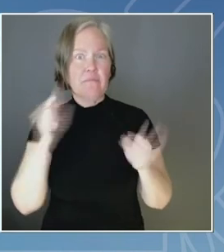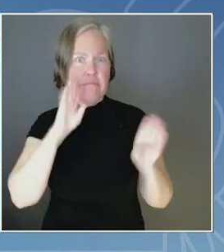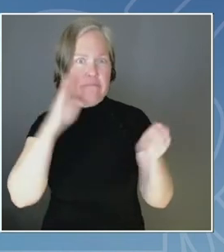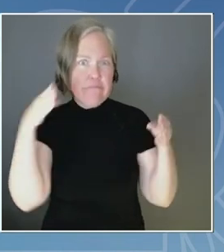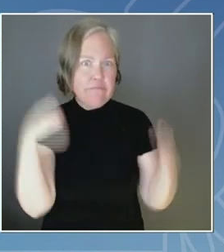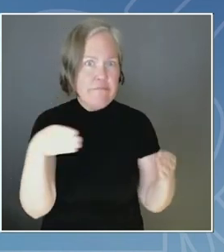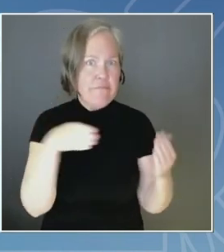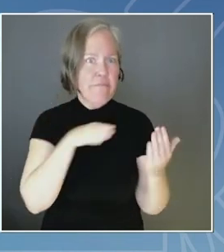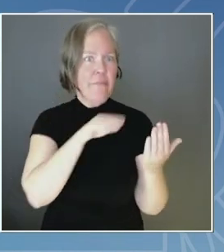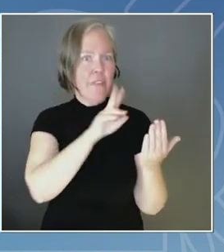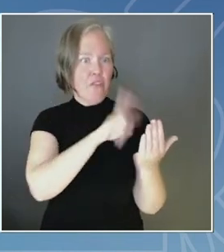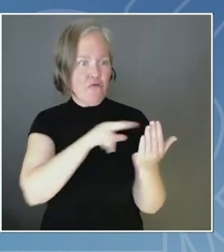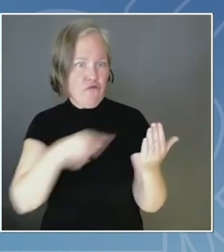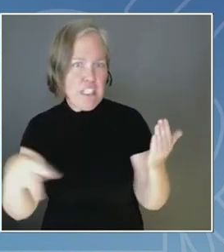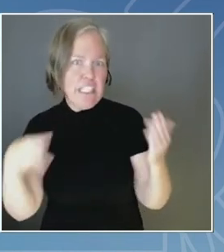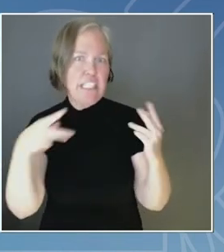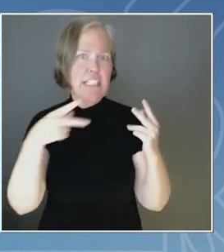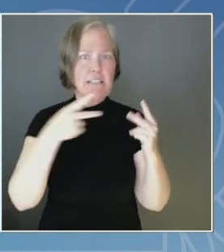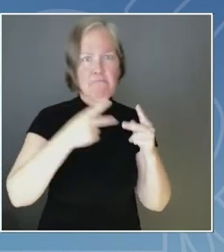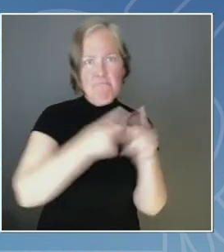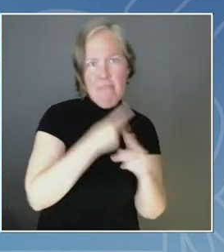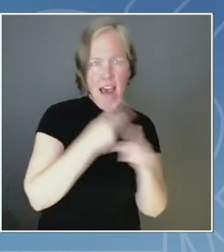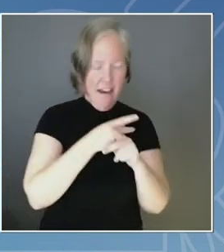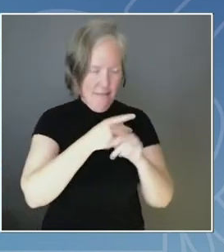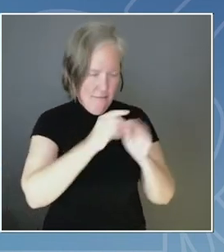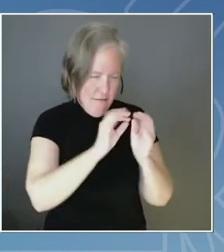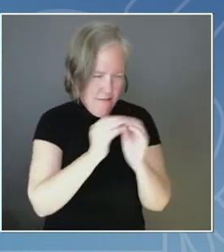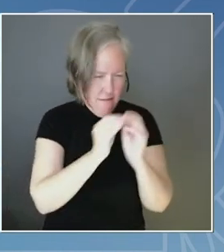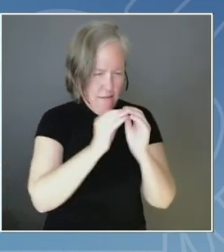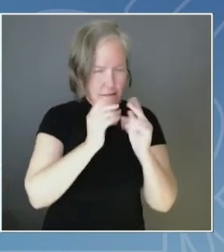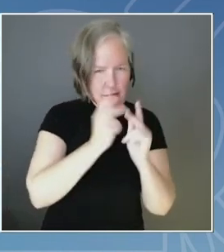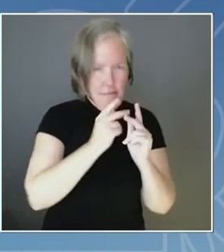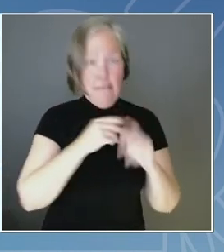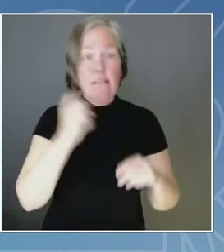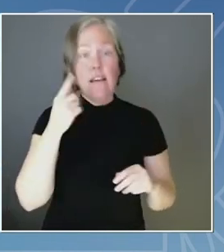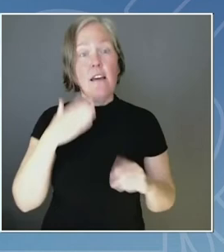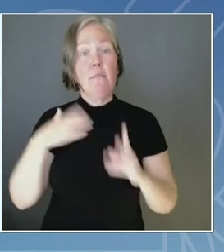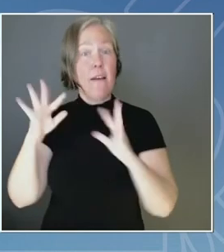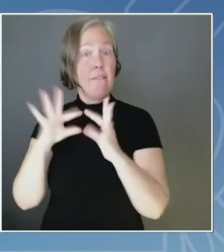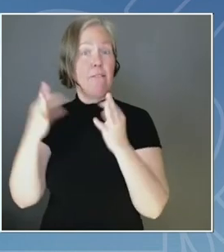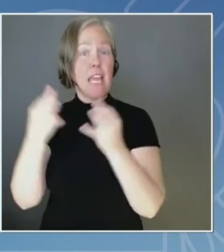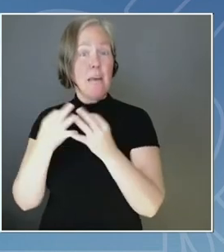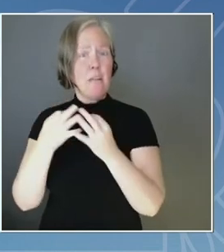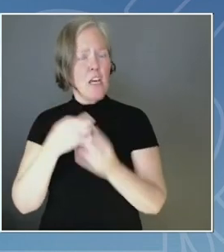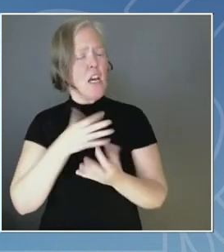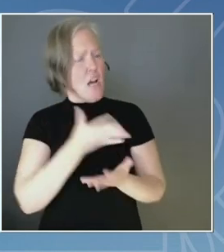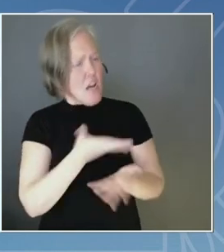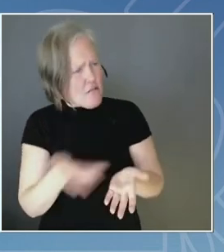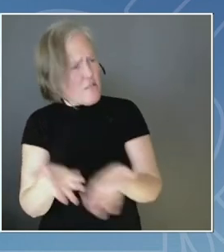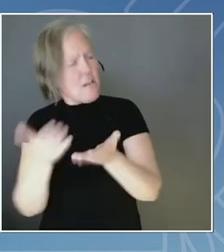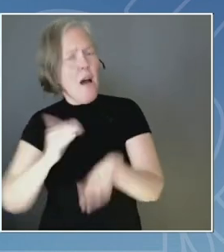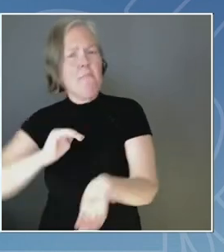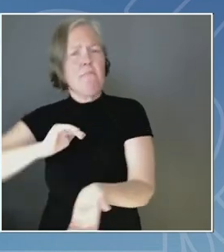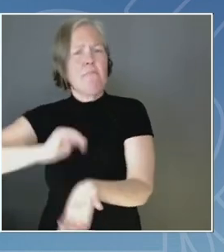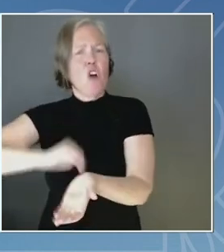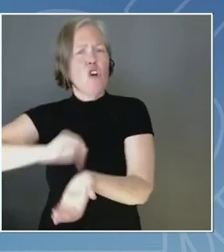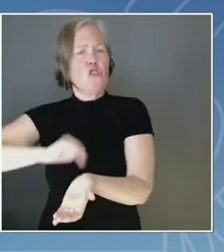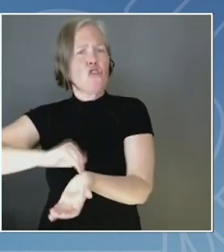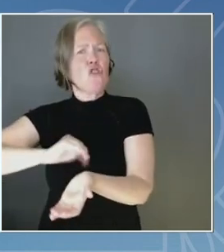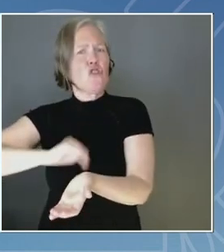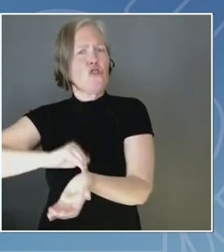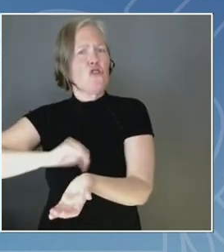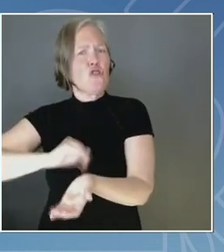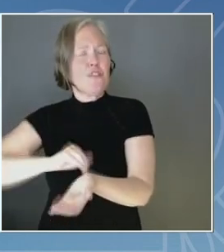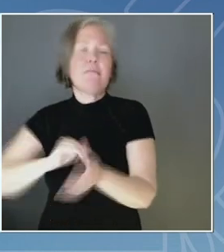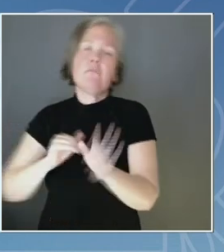and doing more math. In fact, my family want me to be a medical doctor, and that's probably not